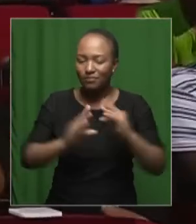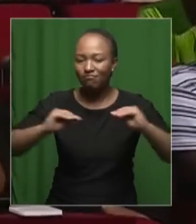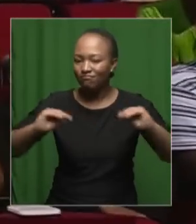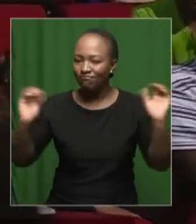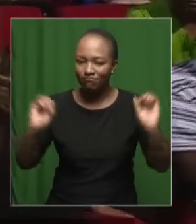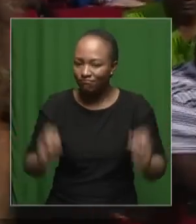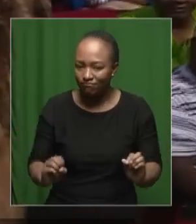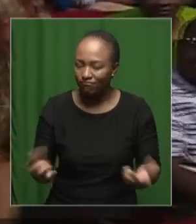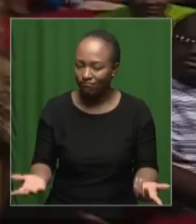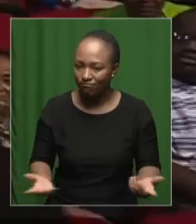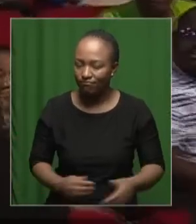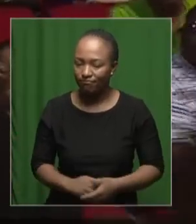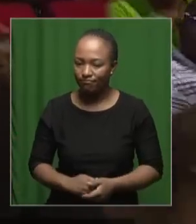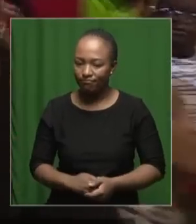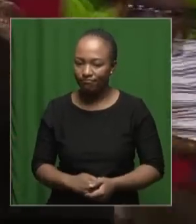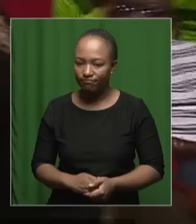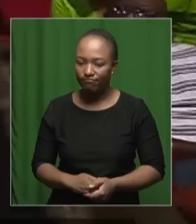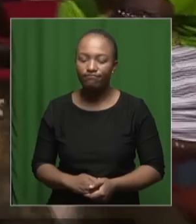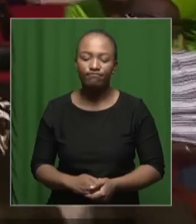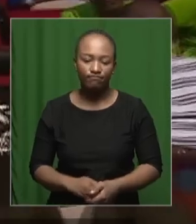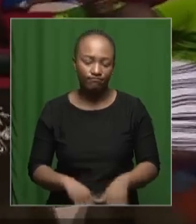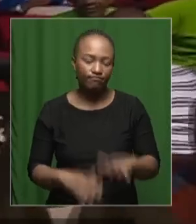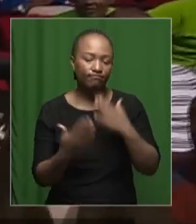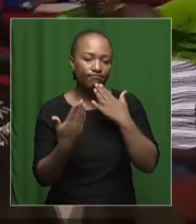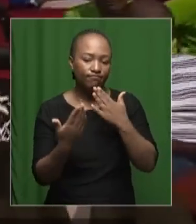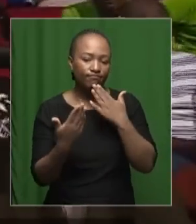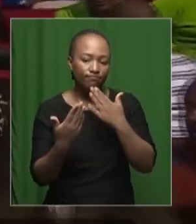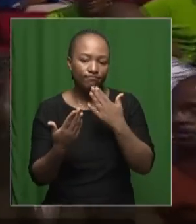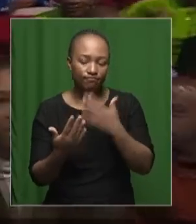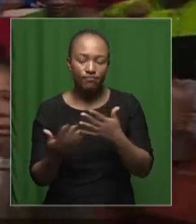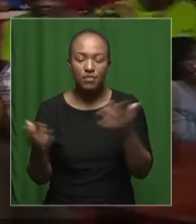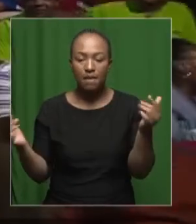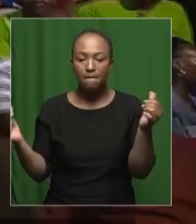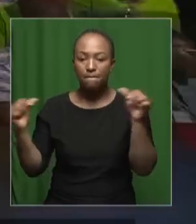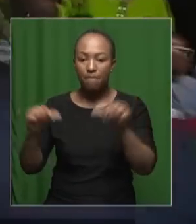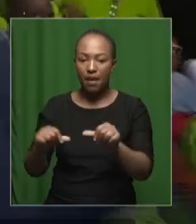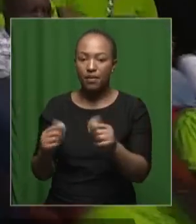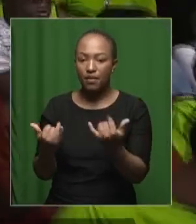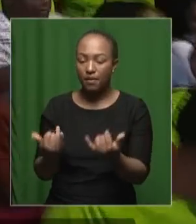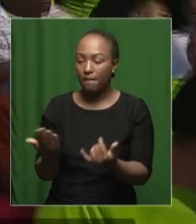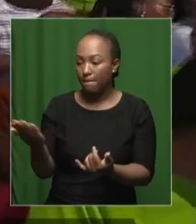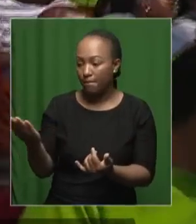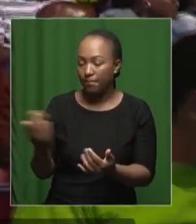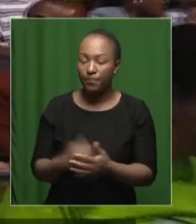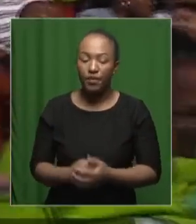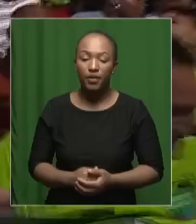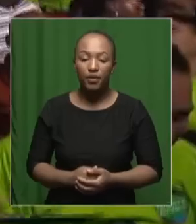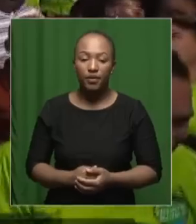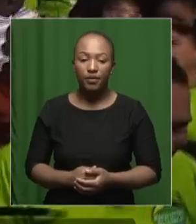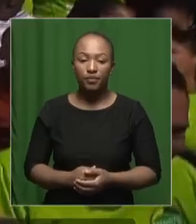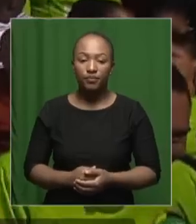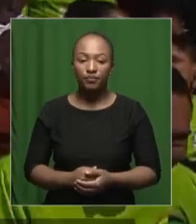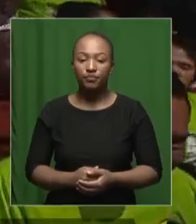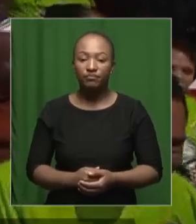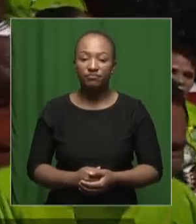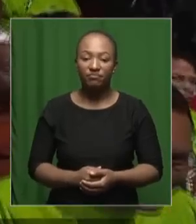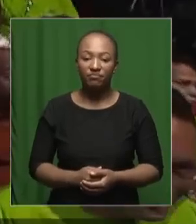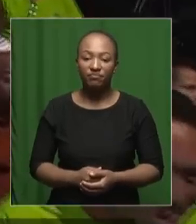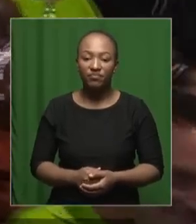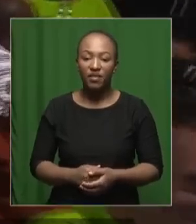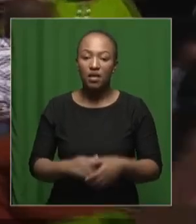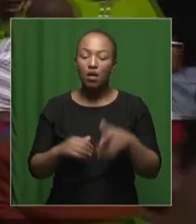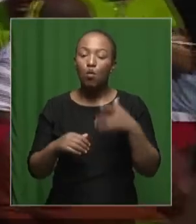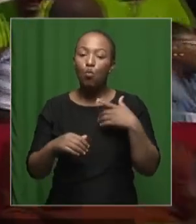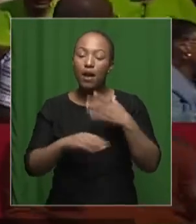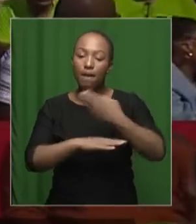education. All right, thank you very much indeed. Let's throw it back to Sakina. What about cross-border crime as